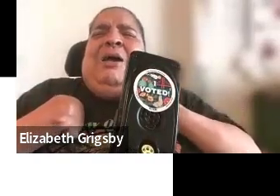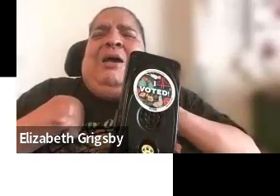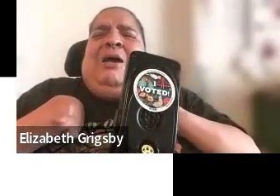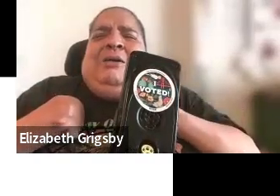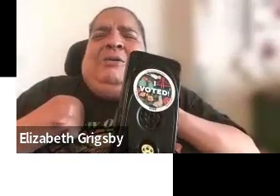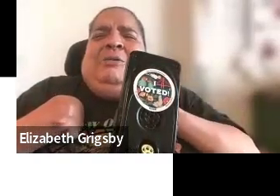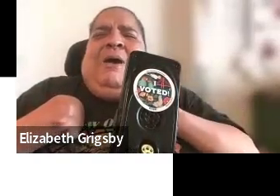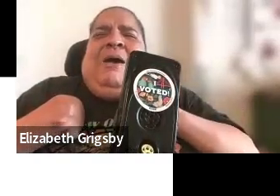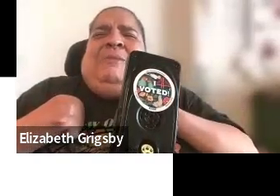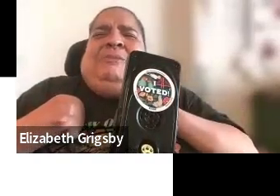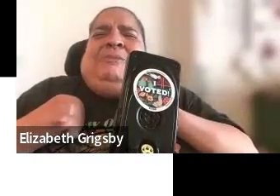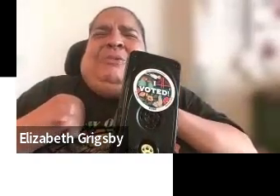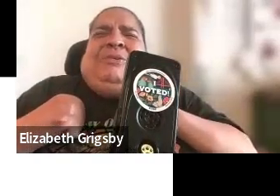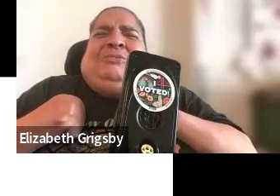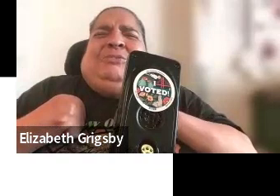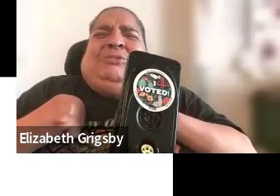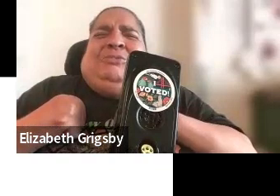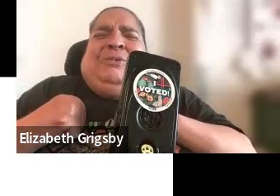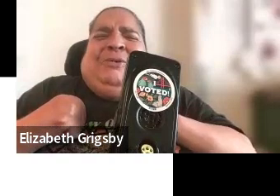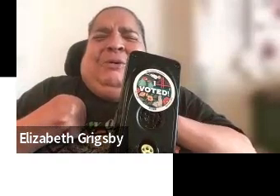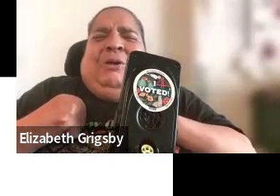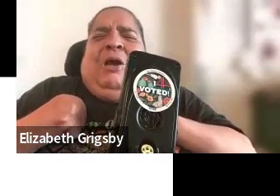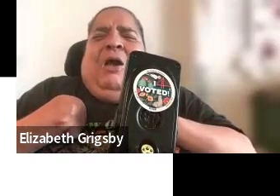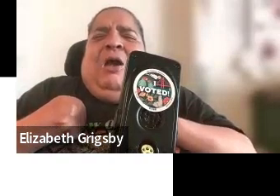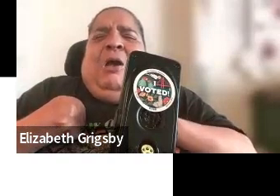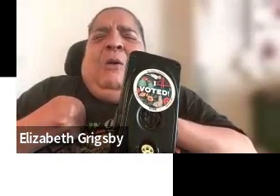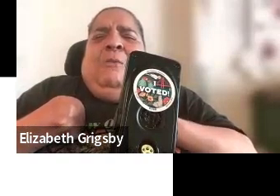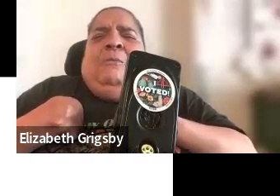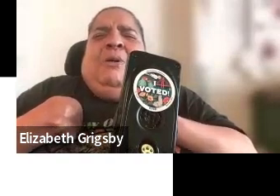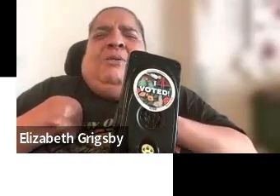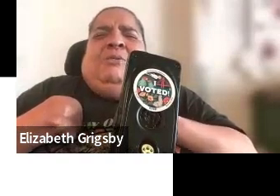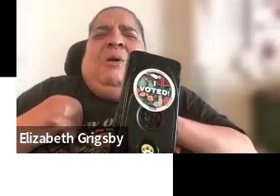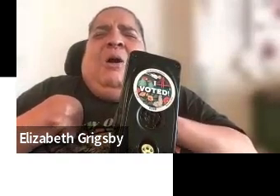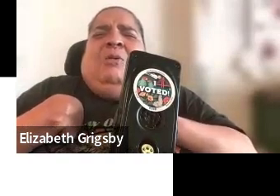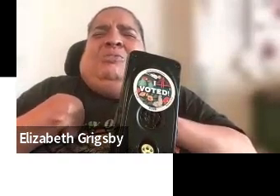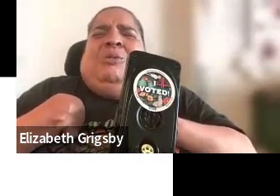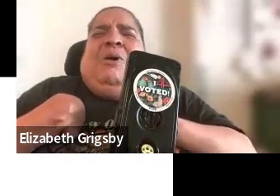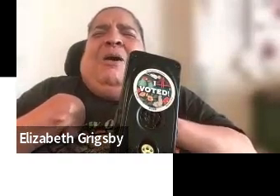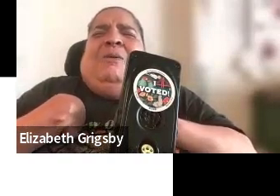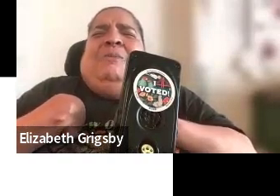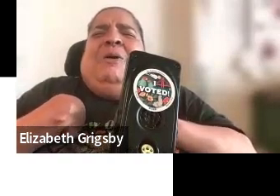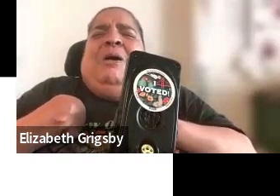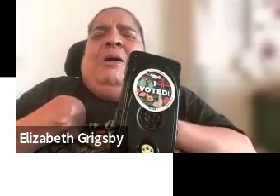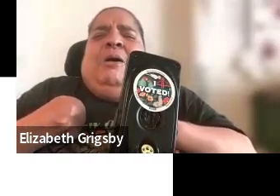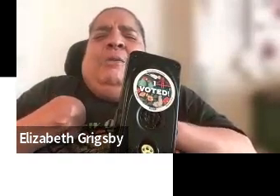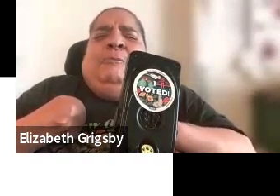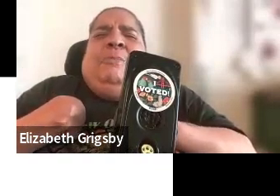yes, you have the regional center, but you also